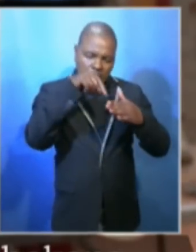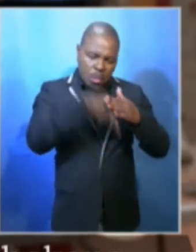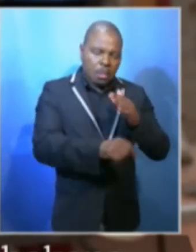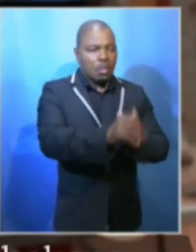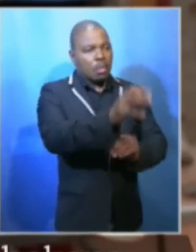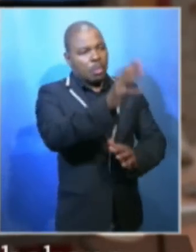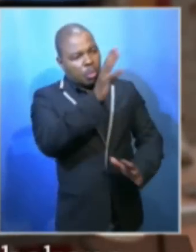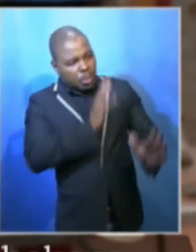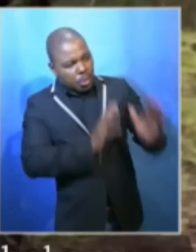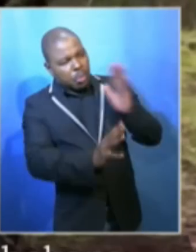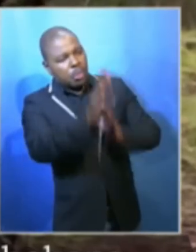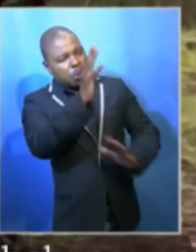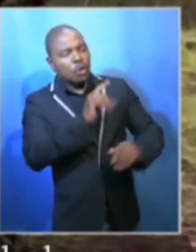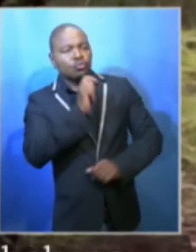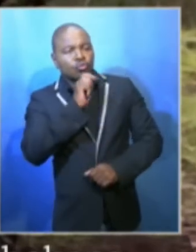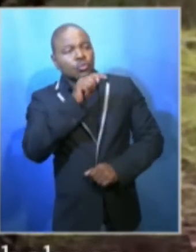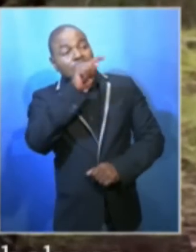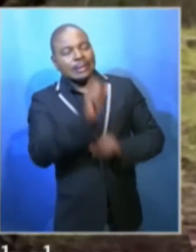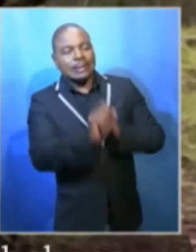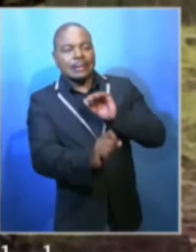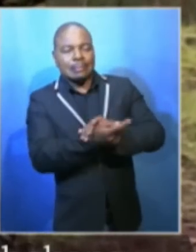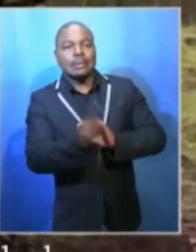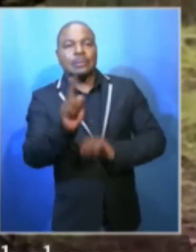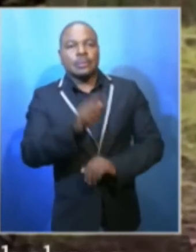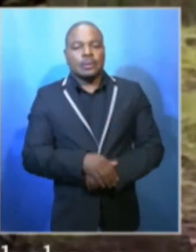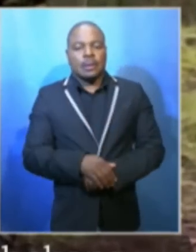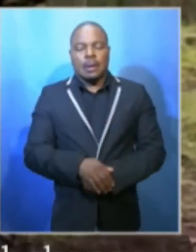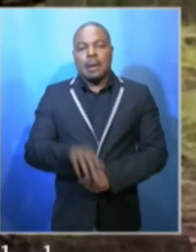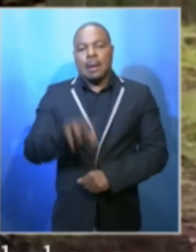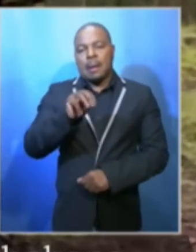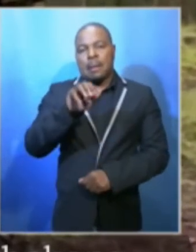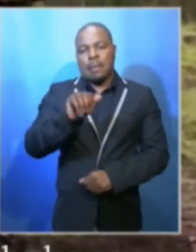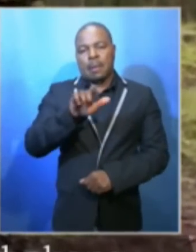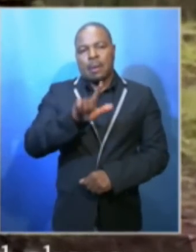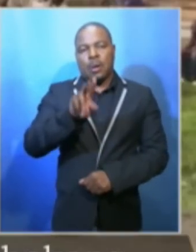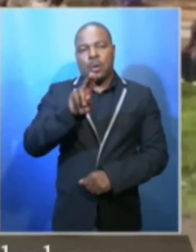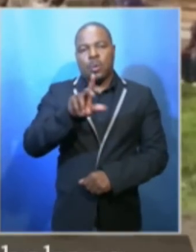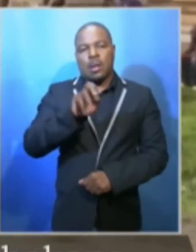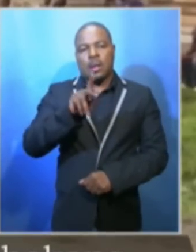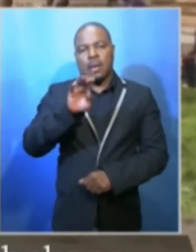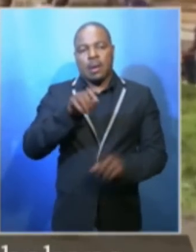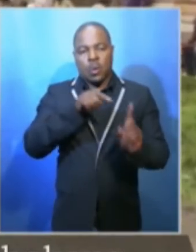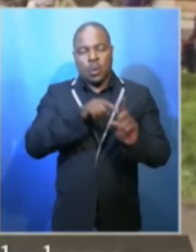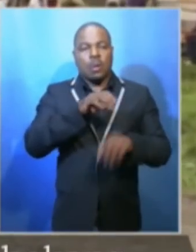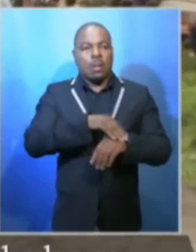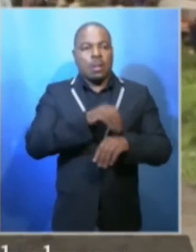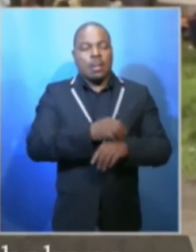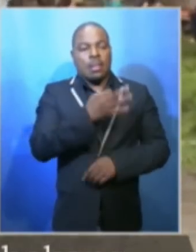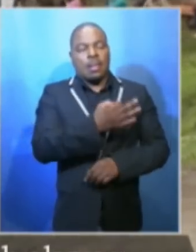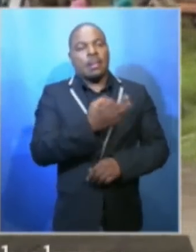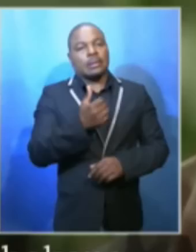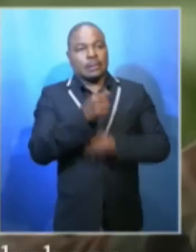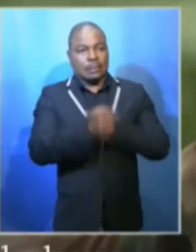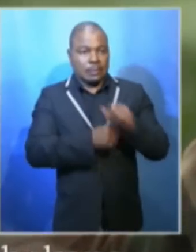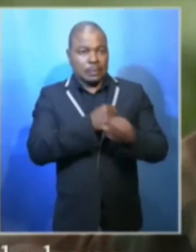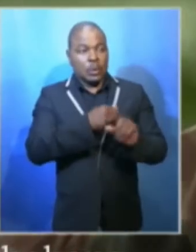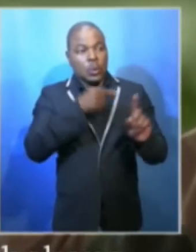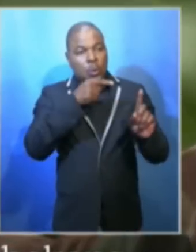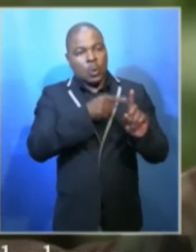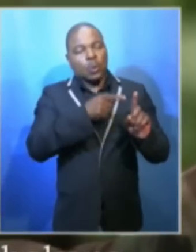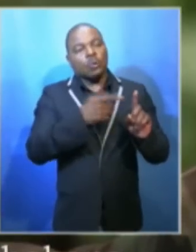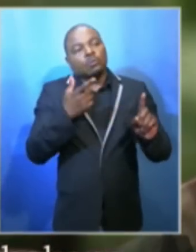hlamsela ku what happened. Maluleke wa dingwaga di le 36 o ne a romelwa kwa mafelong a farologaneng a anang le dintwa